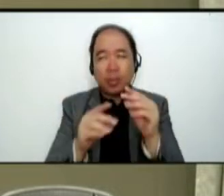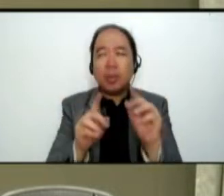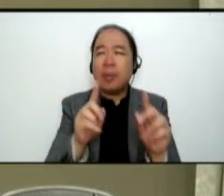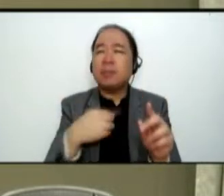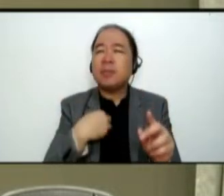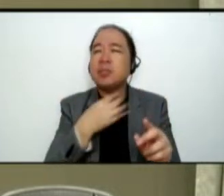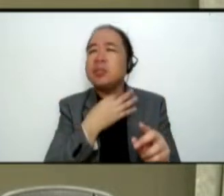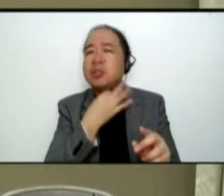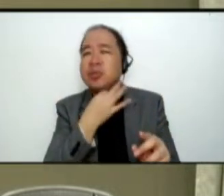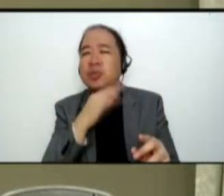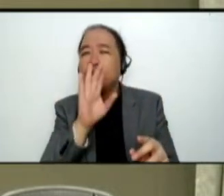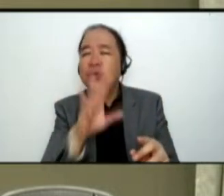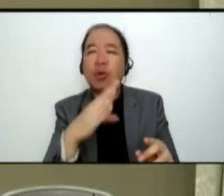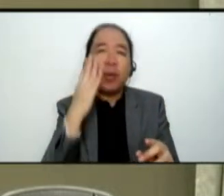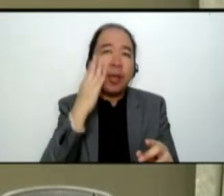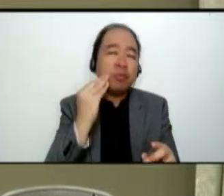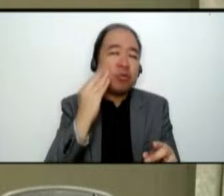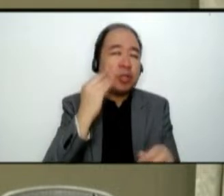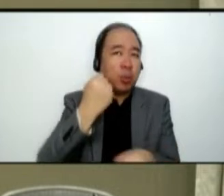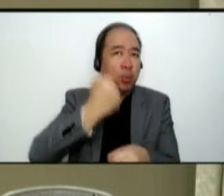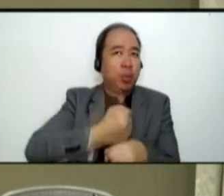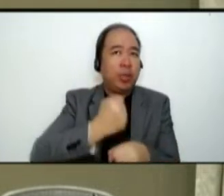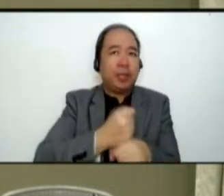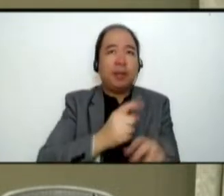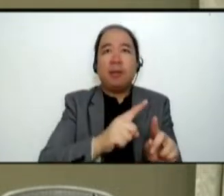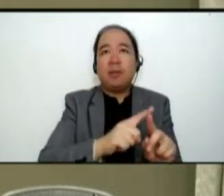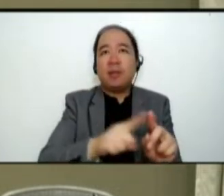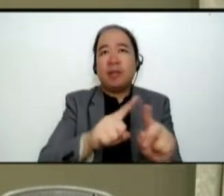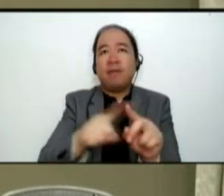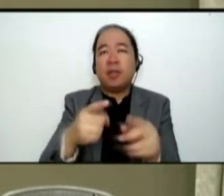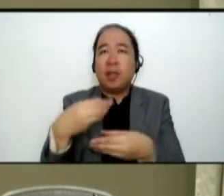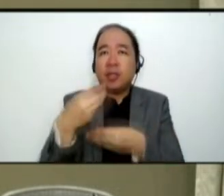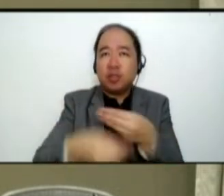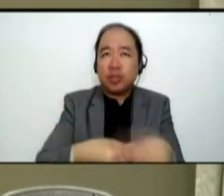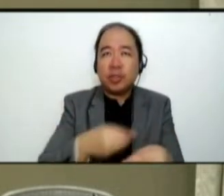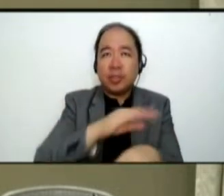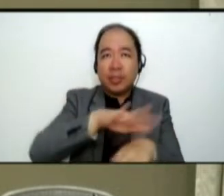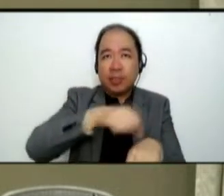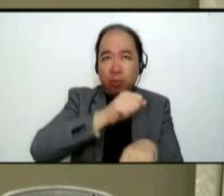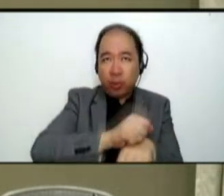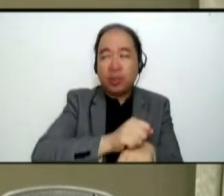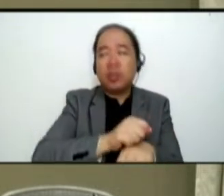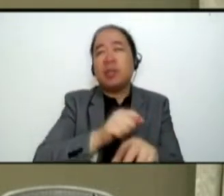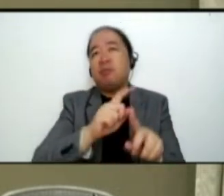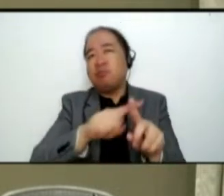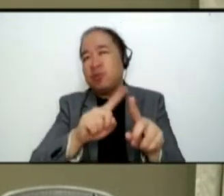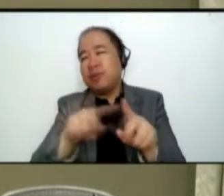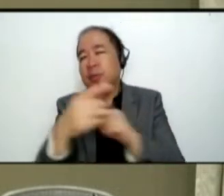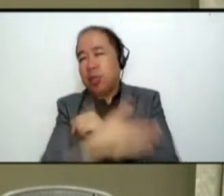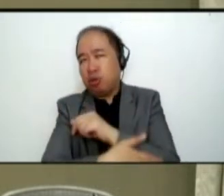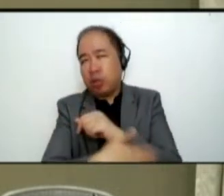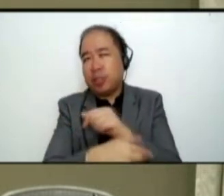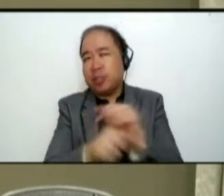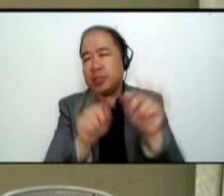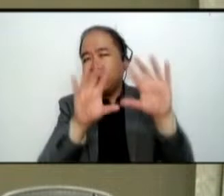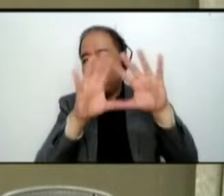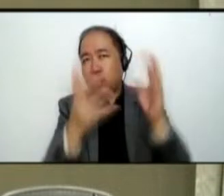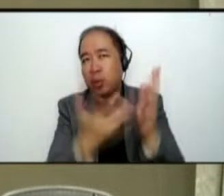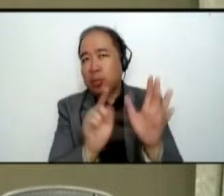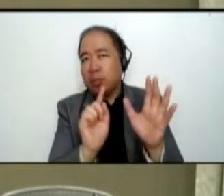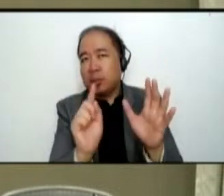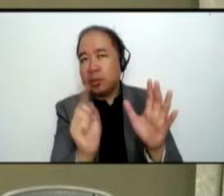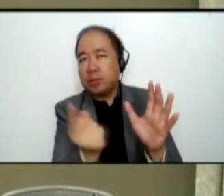your experience in working with different generations in Singapore and other parts of the world. What have we learned in terms